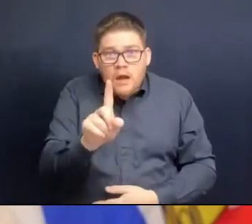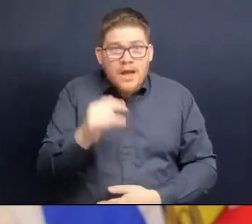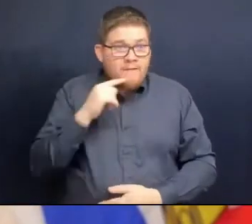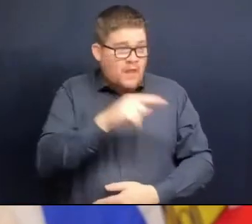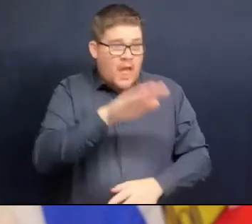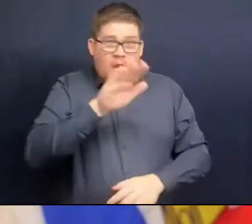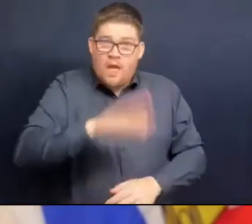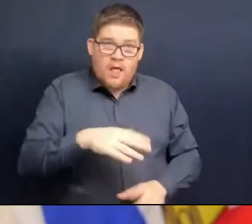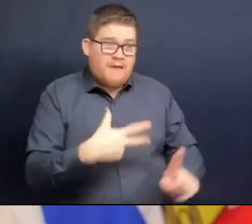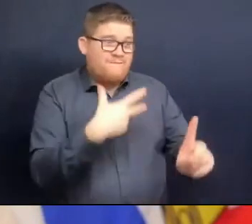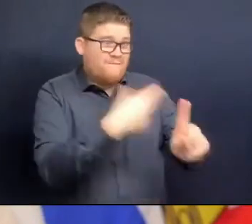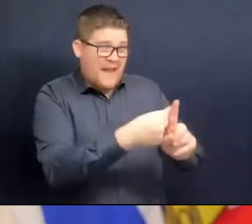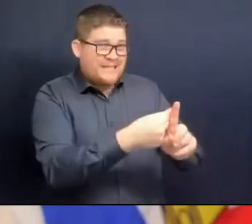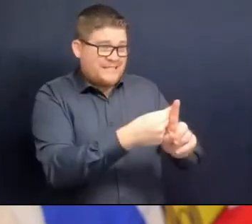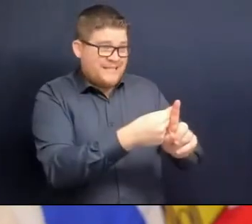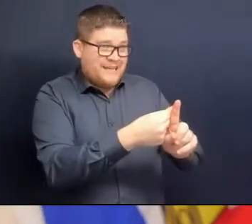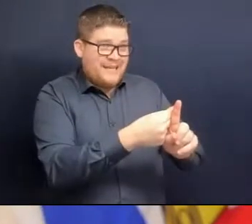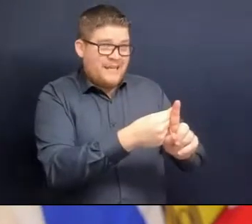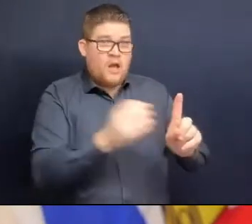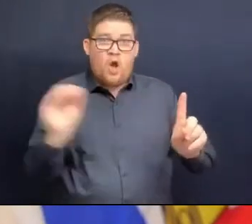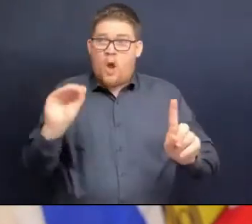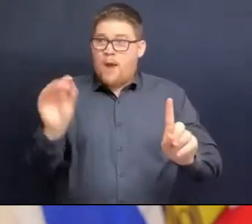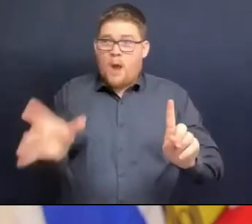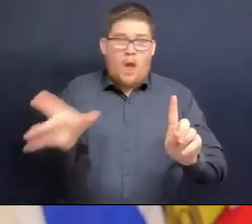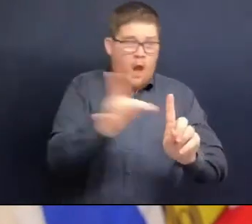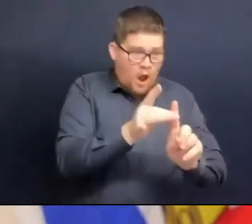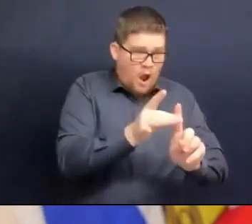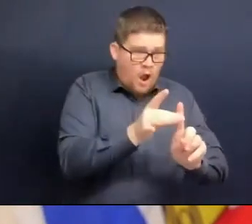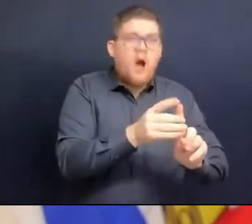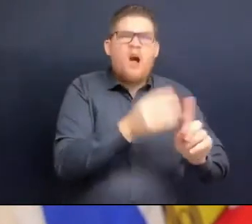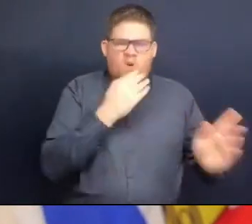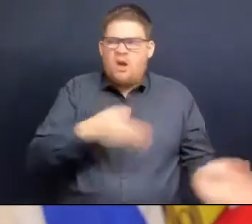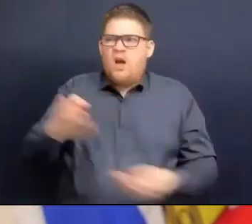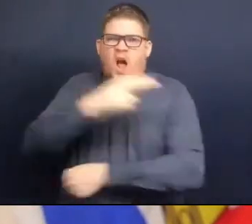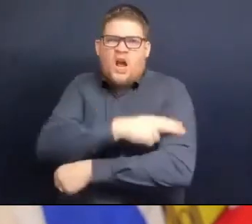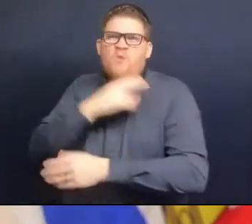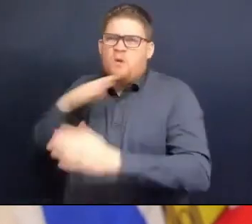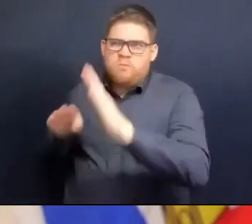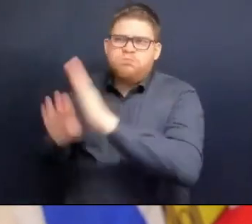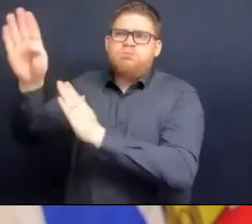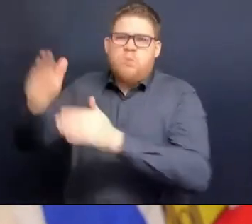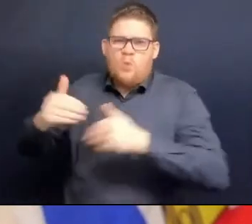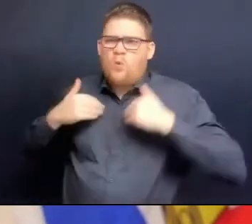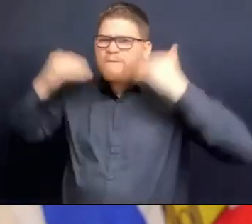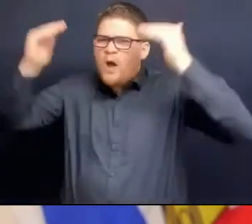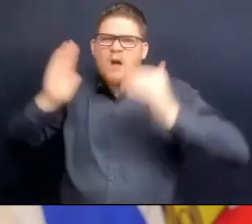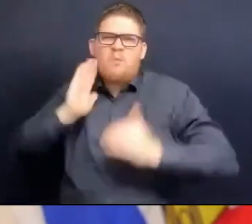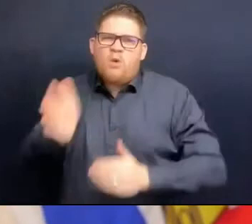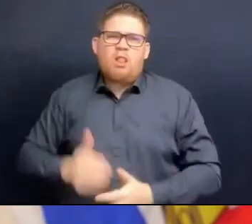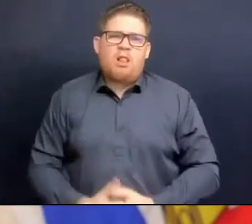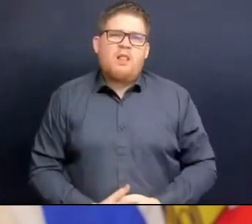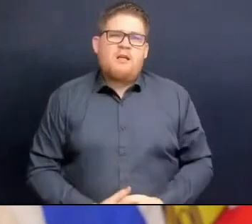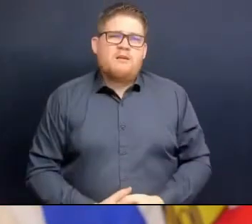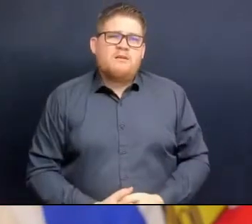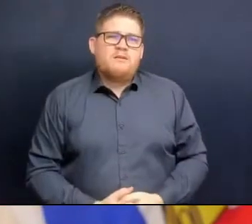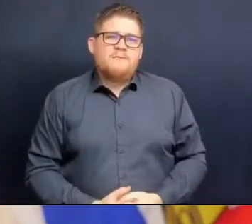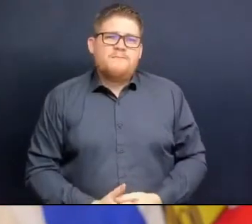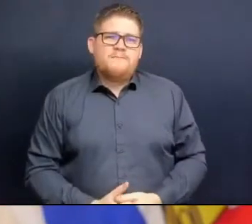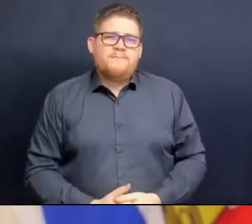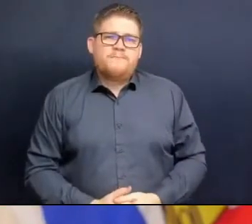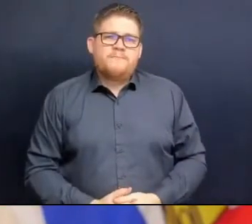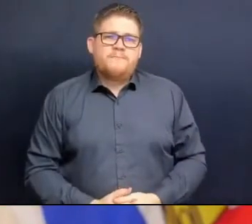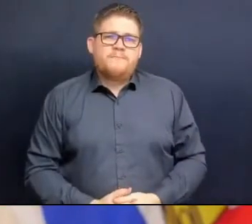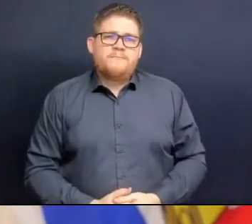flooded. As it is, the rates of transmission are markedly lower in people who are vaccinated, and that still